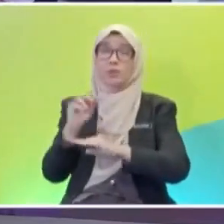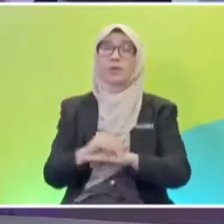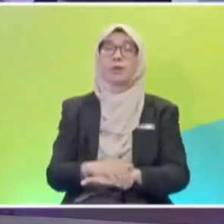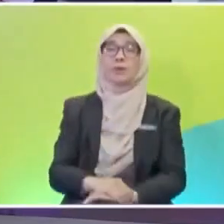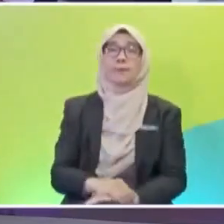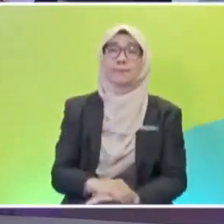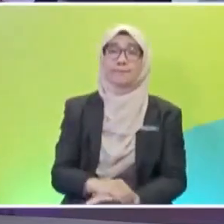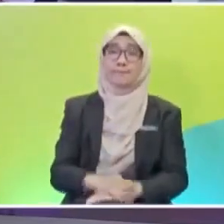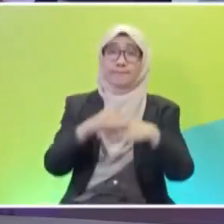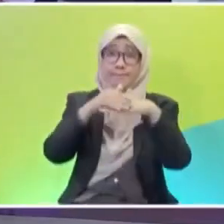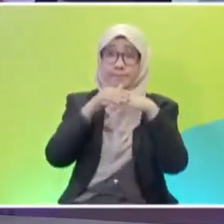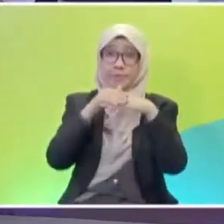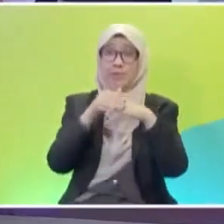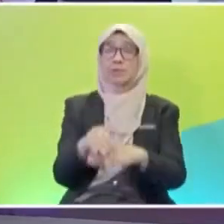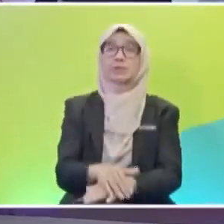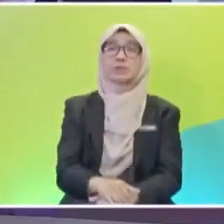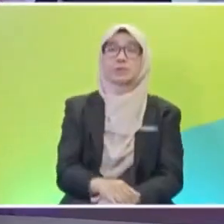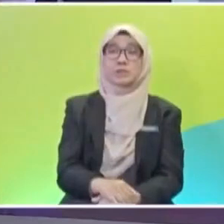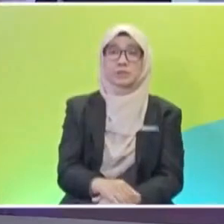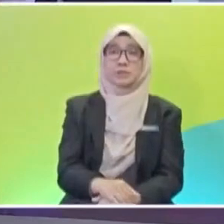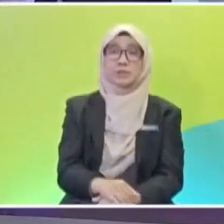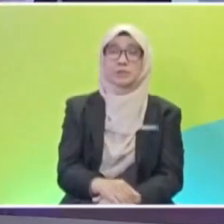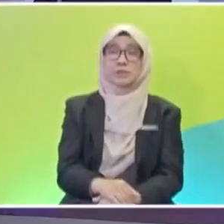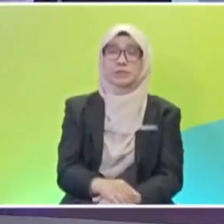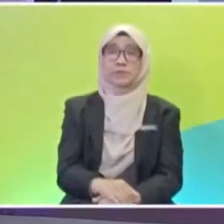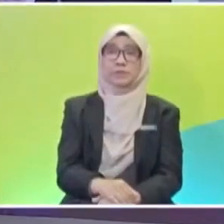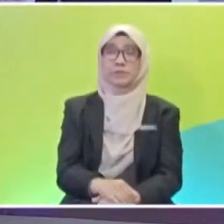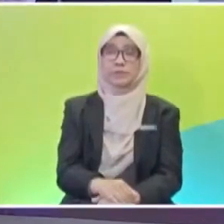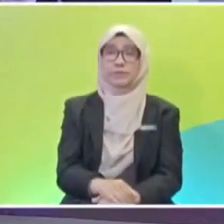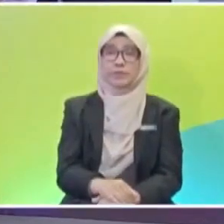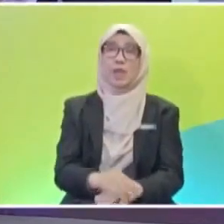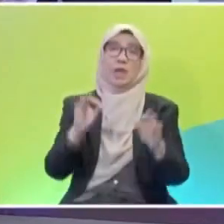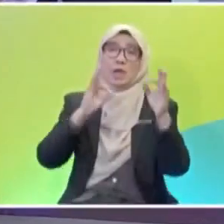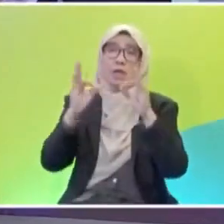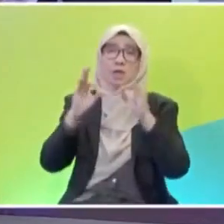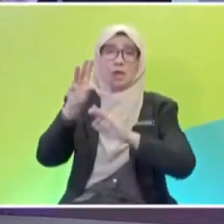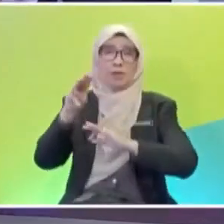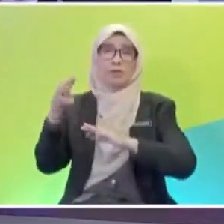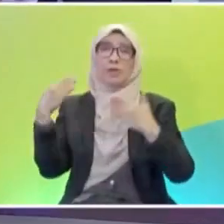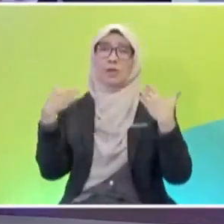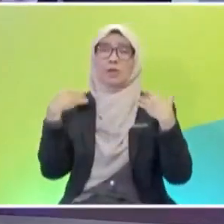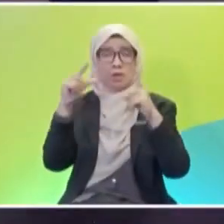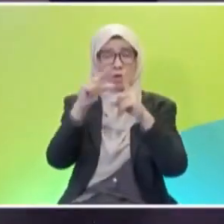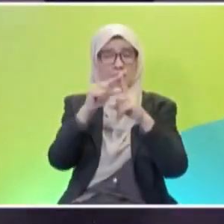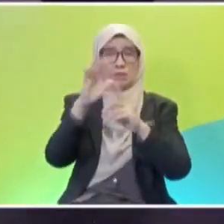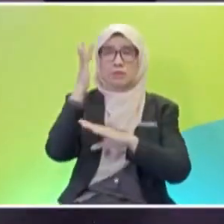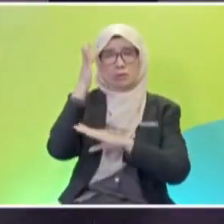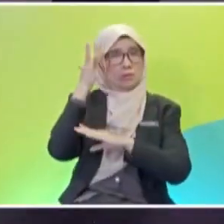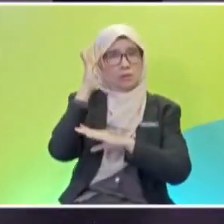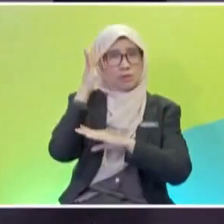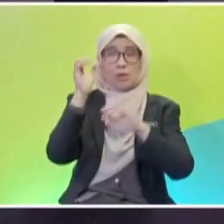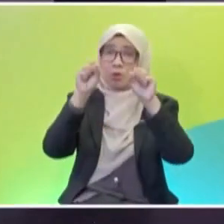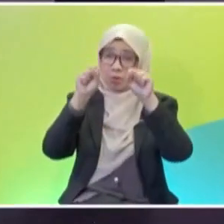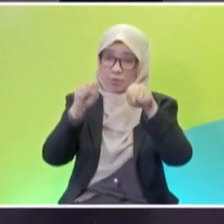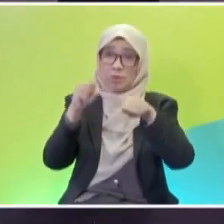think they should write down the words that they don't understand and perhaps later can check what they mean? Yes, that would help as well. Of course, that will help as well. Mm-hmm. And in